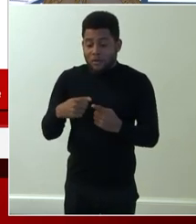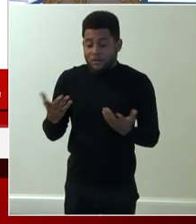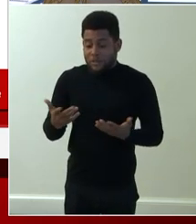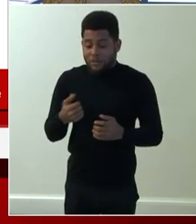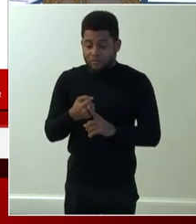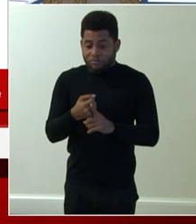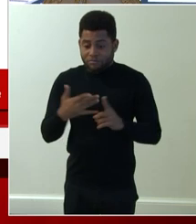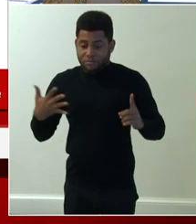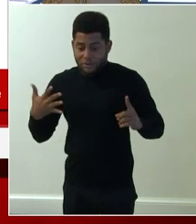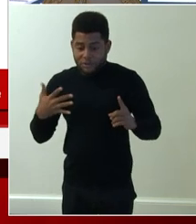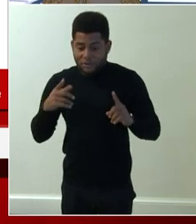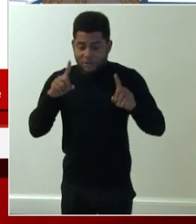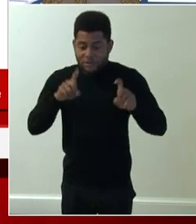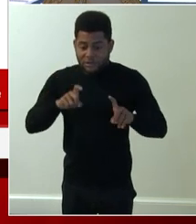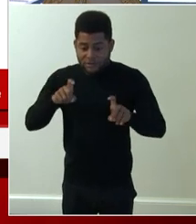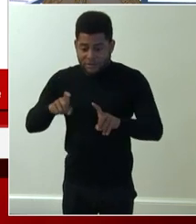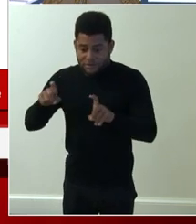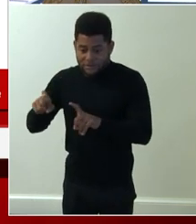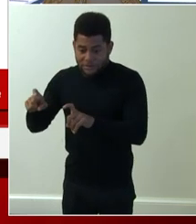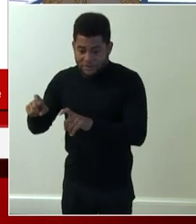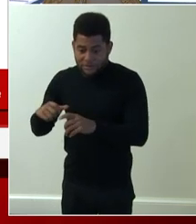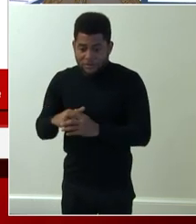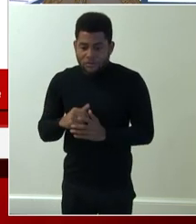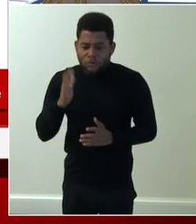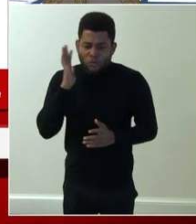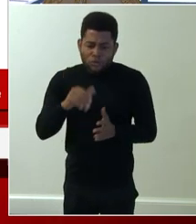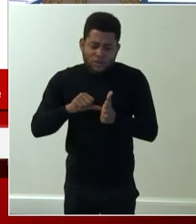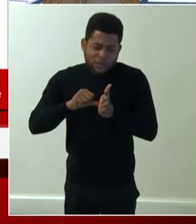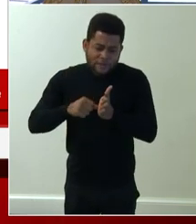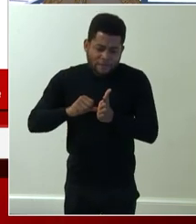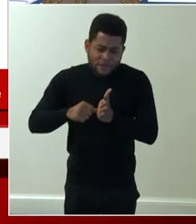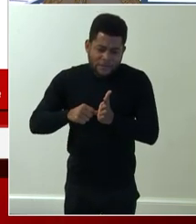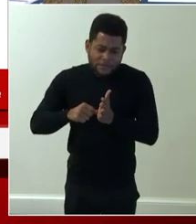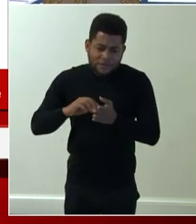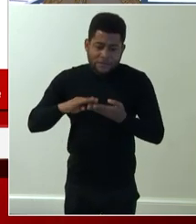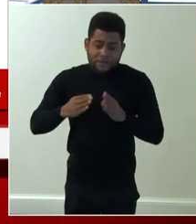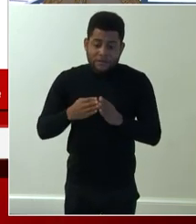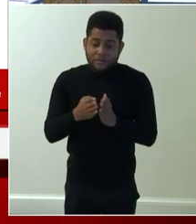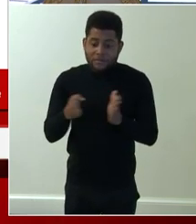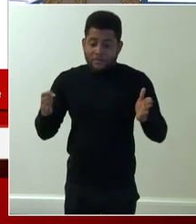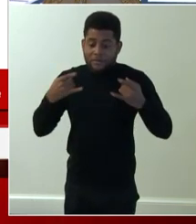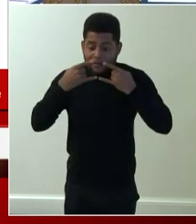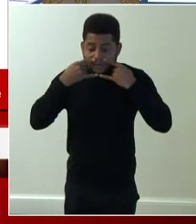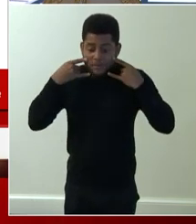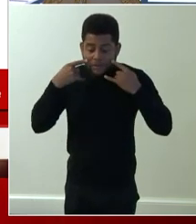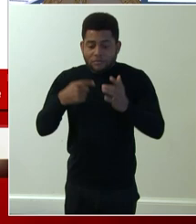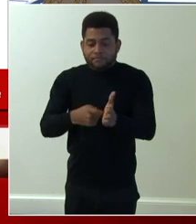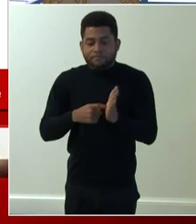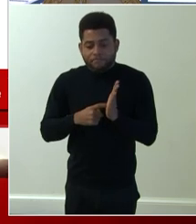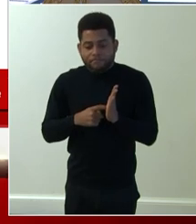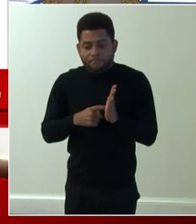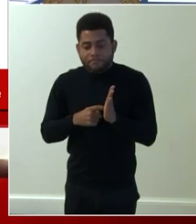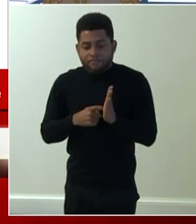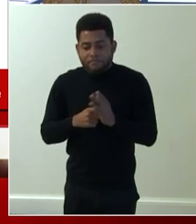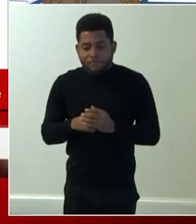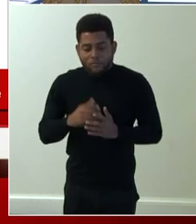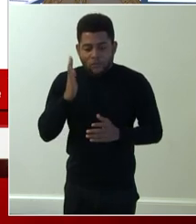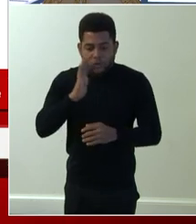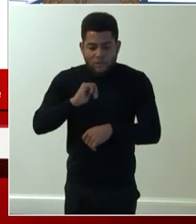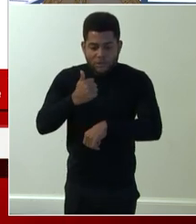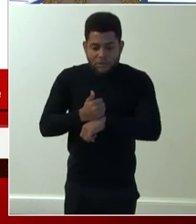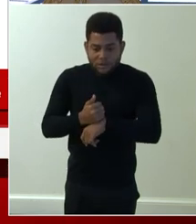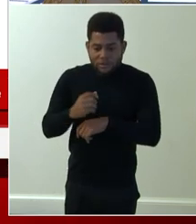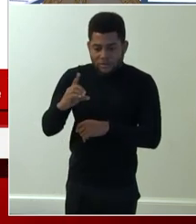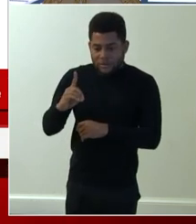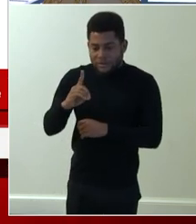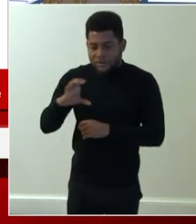testing. I will reinstate a citywide mask order. We will be instituting a